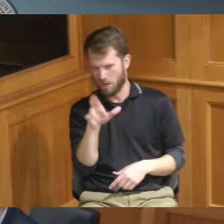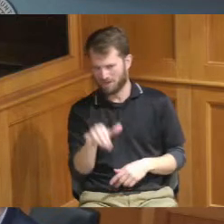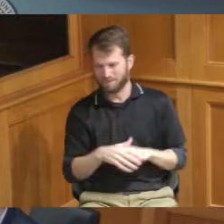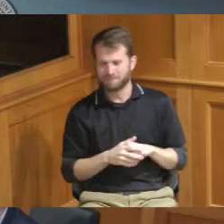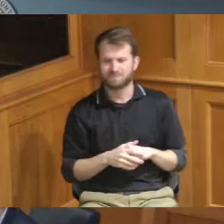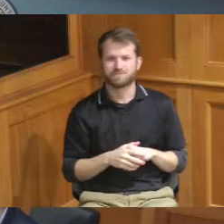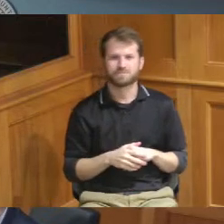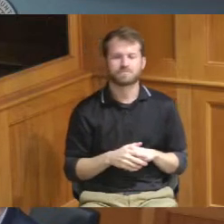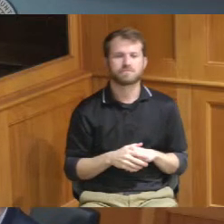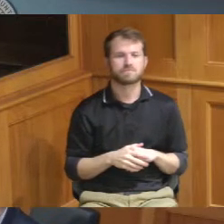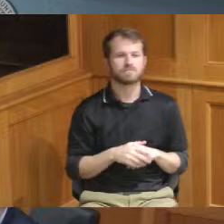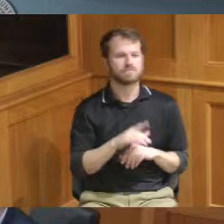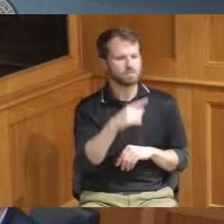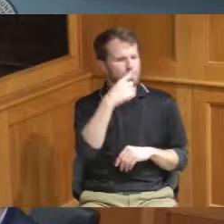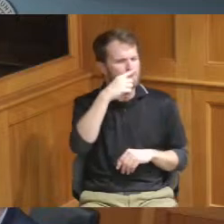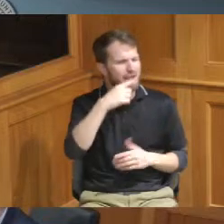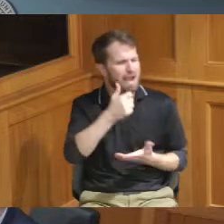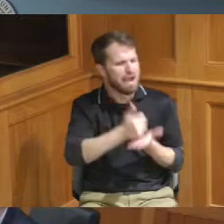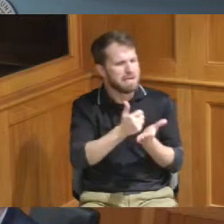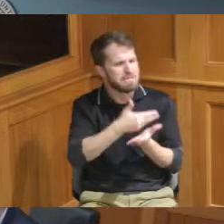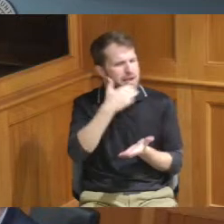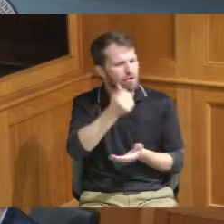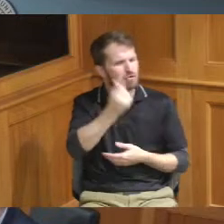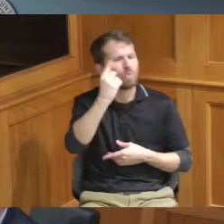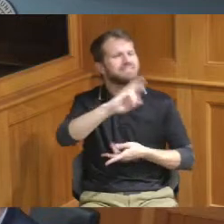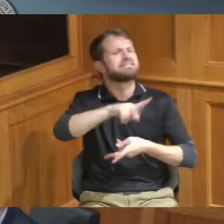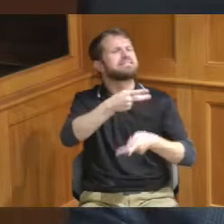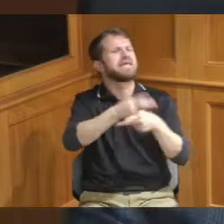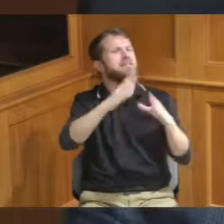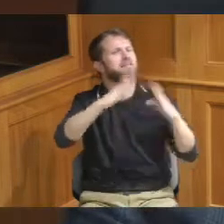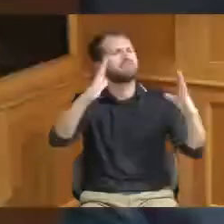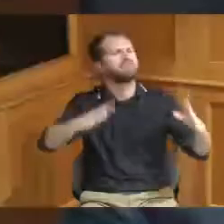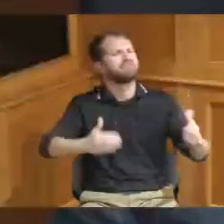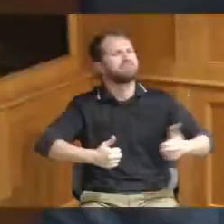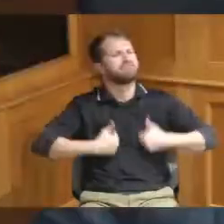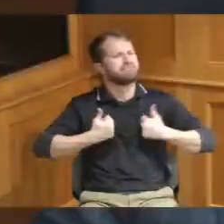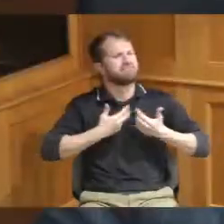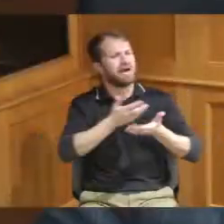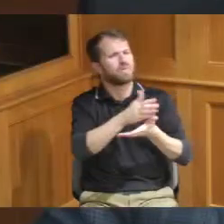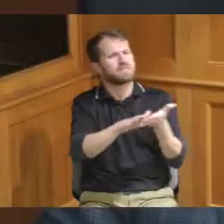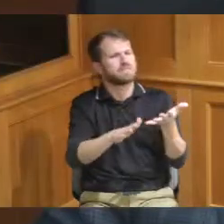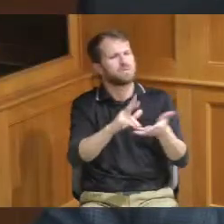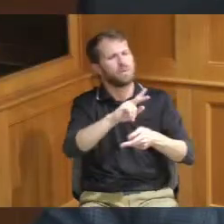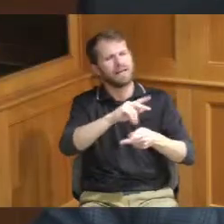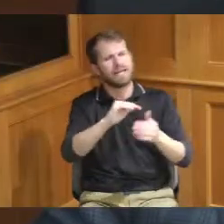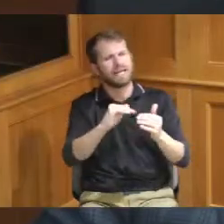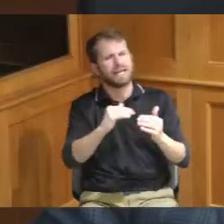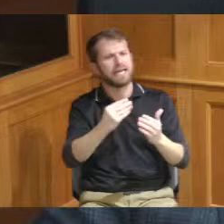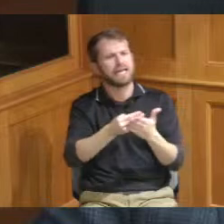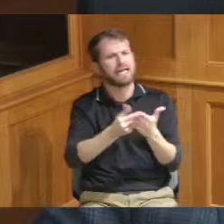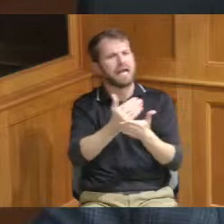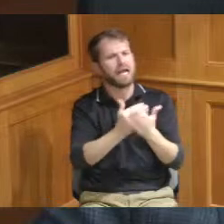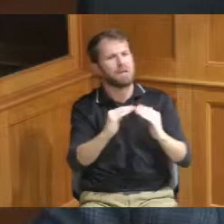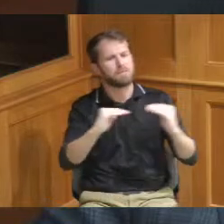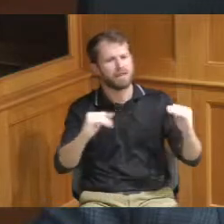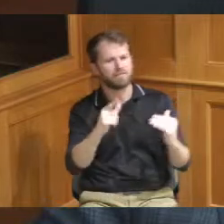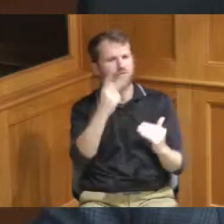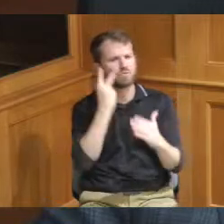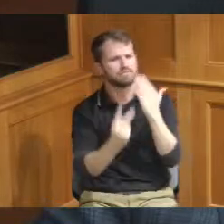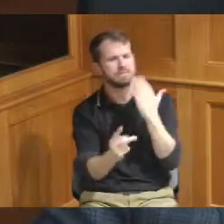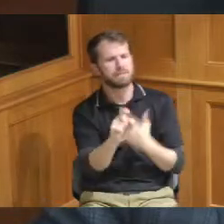So could you help us better understand what kind of housing is going in here, what income levels, what you're